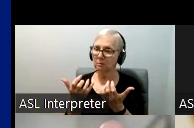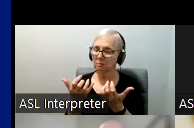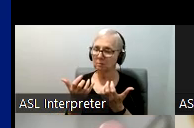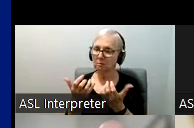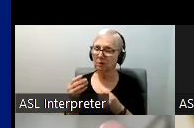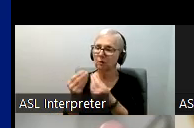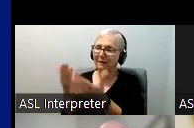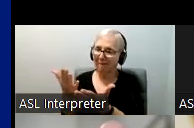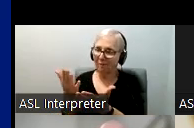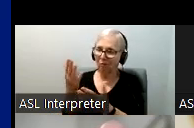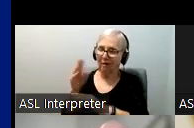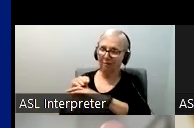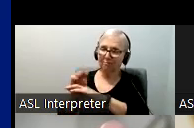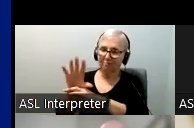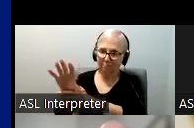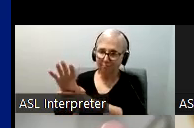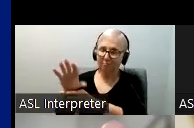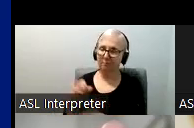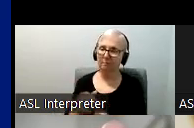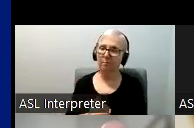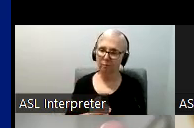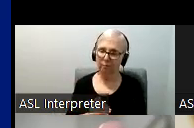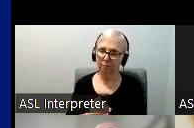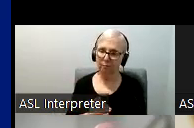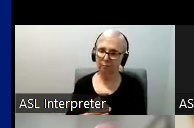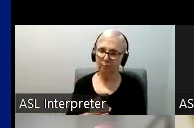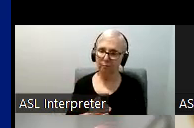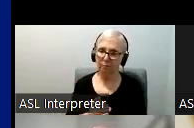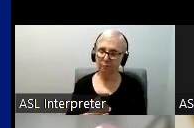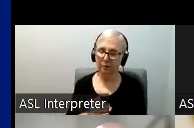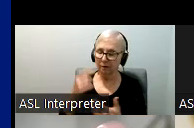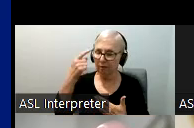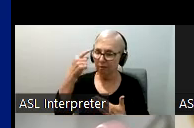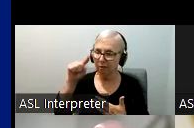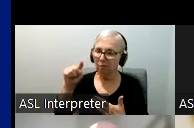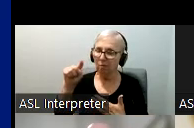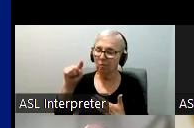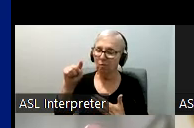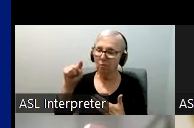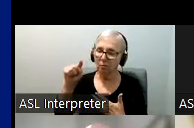give you that little bit of advice for